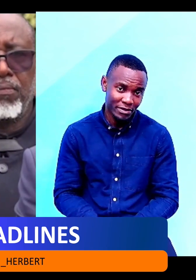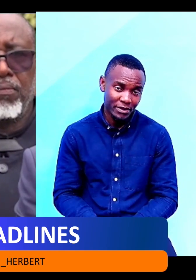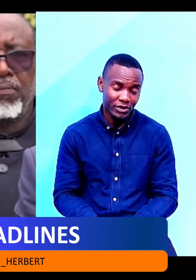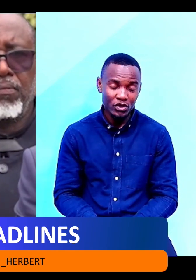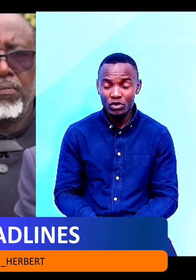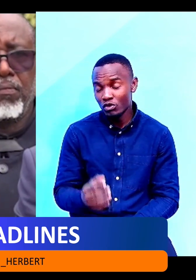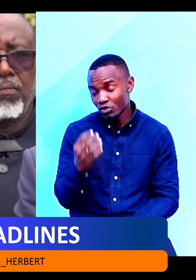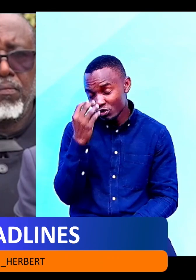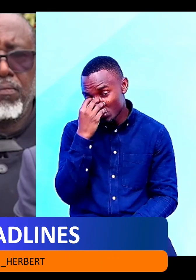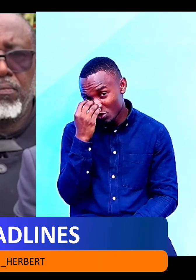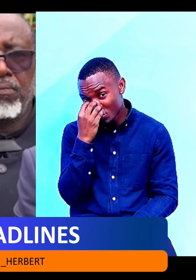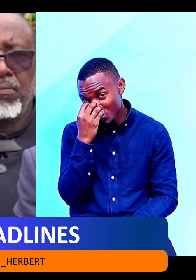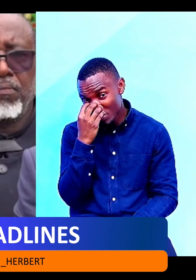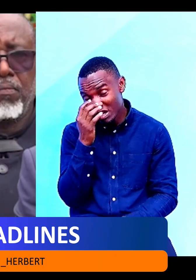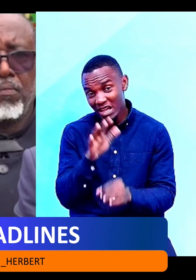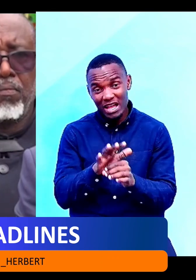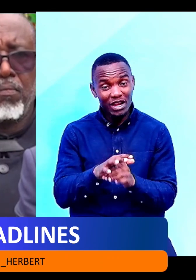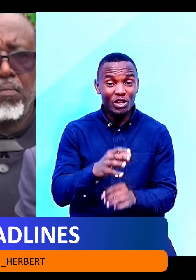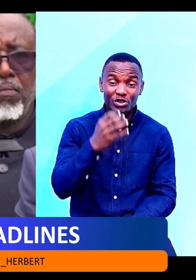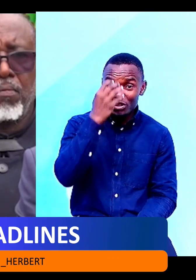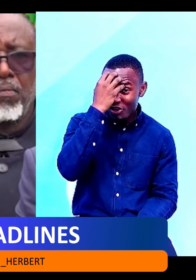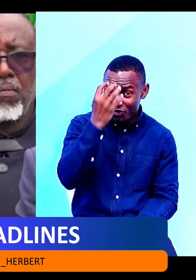excessive anger is not a solution.